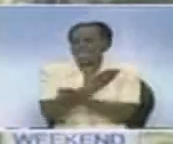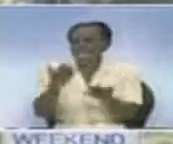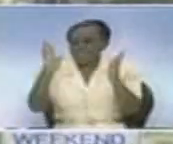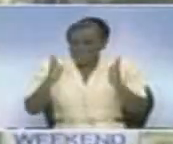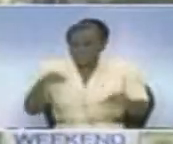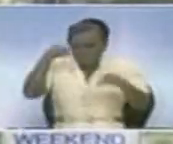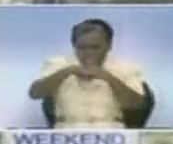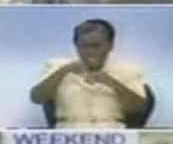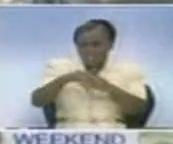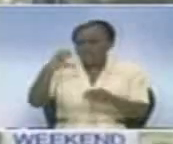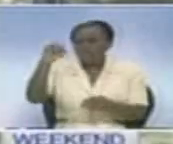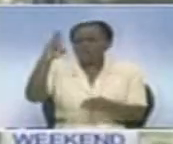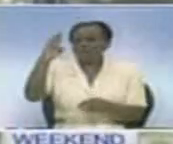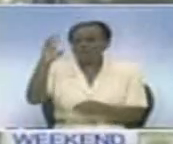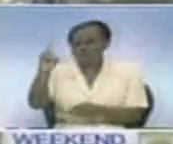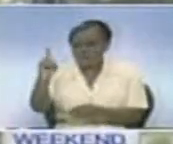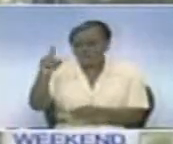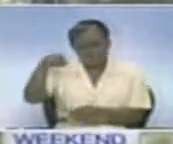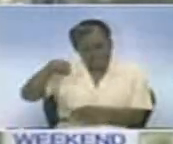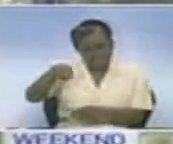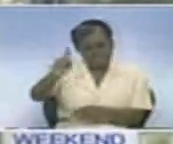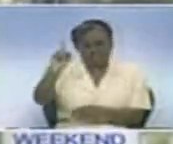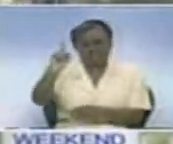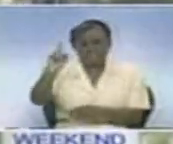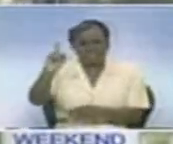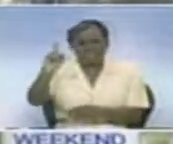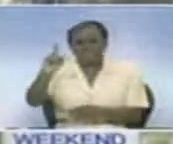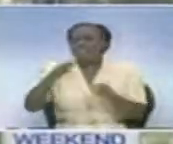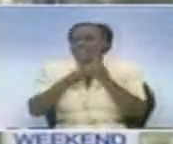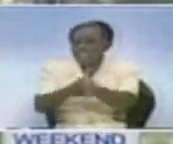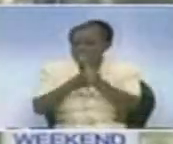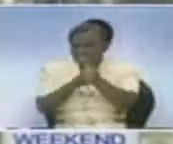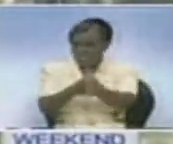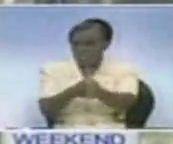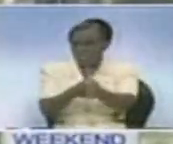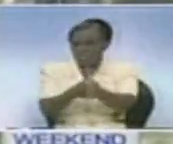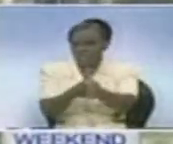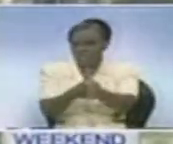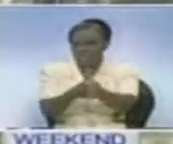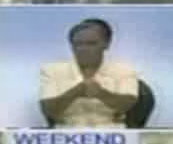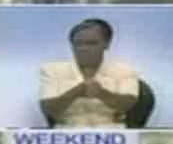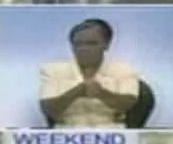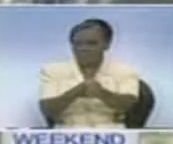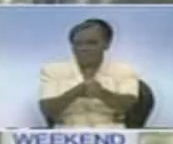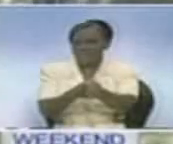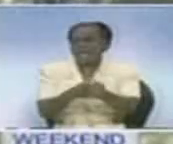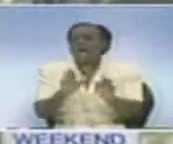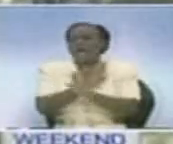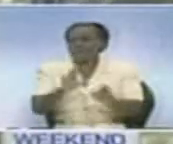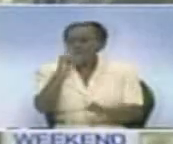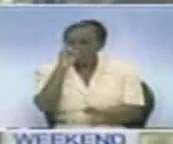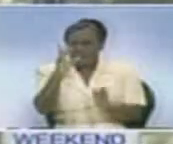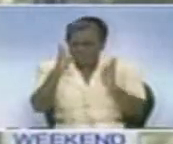court who is in court leadership, hakuna mtu hata